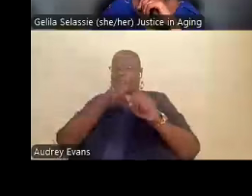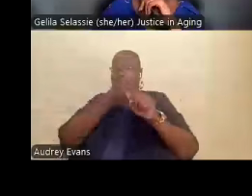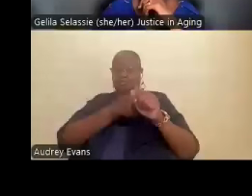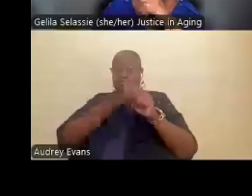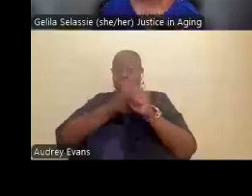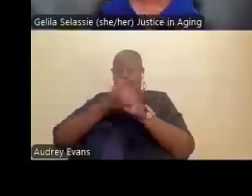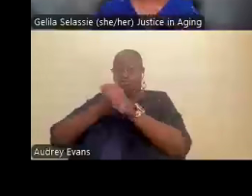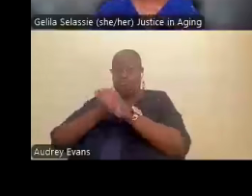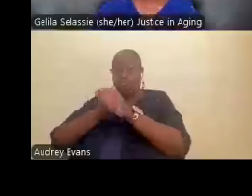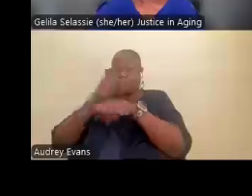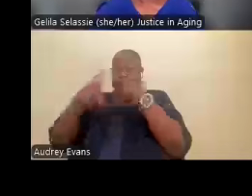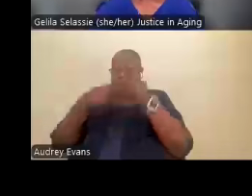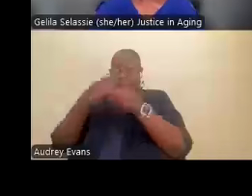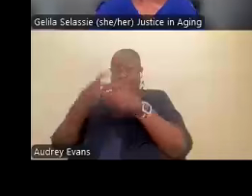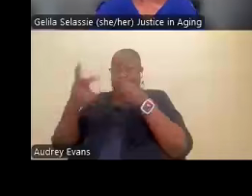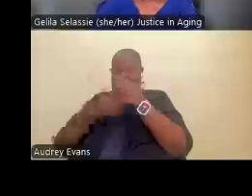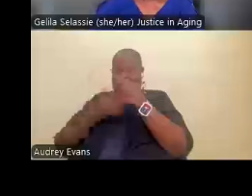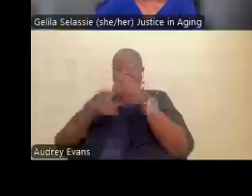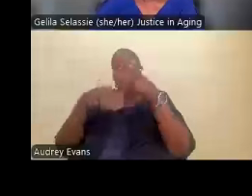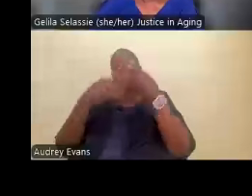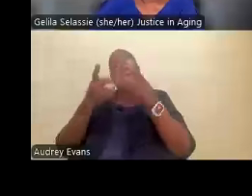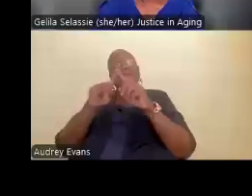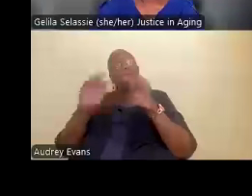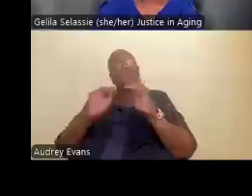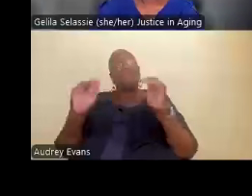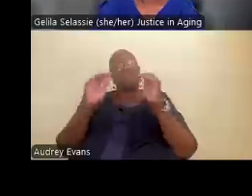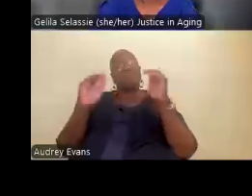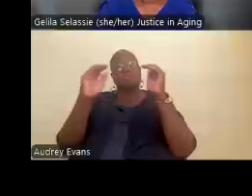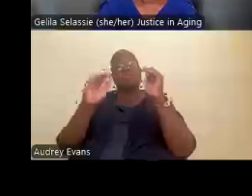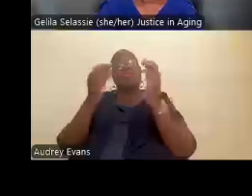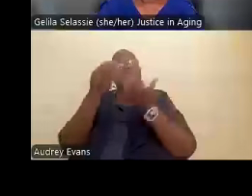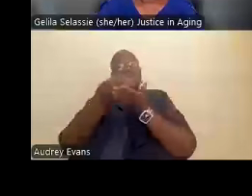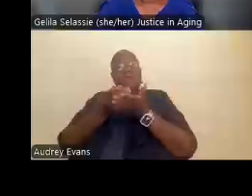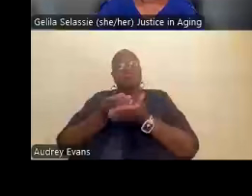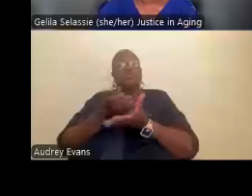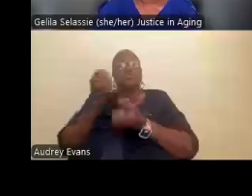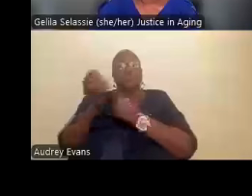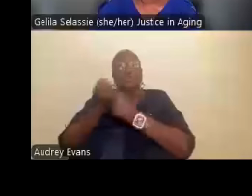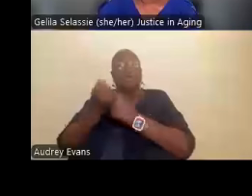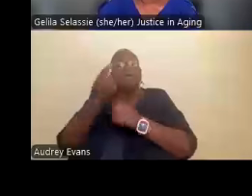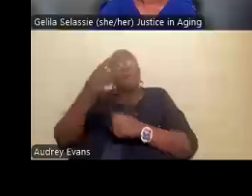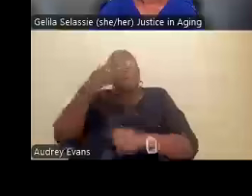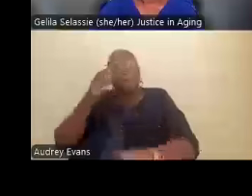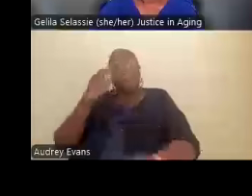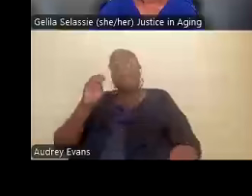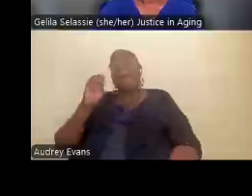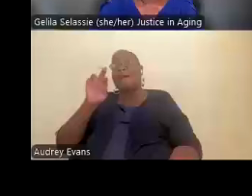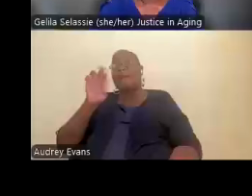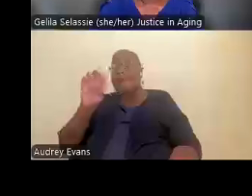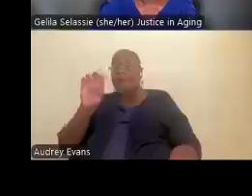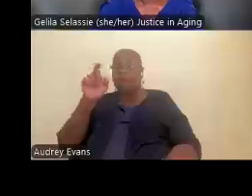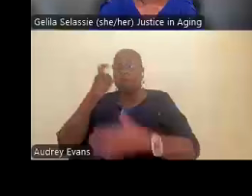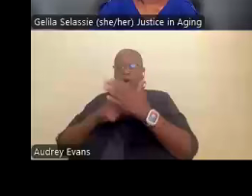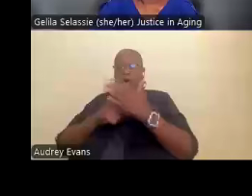of Medicare Savings Program provides different levels of financial assistance for Medicare costs. That also means they